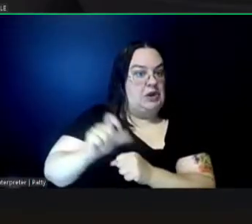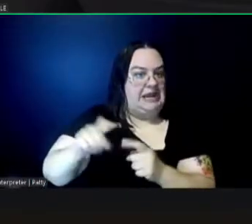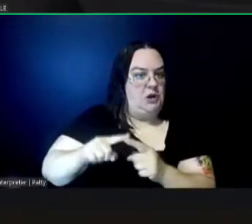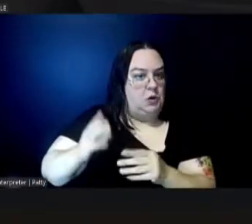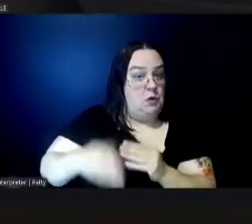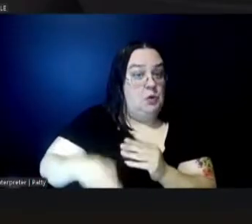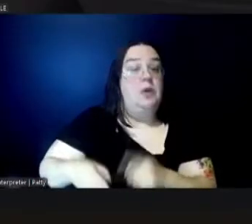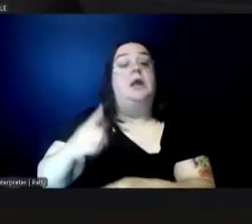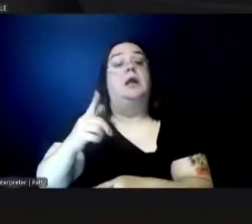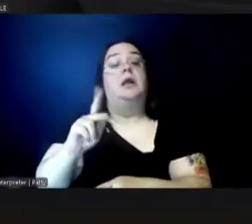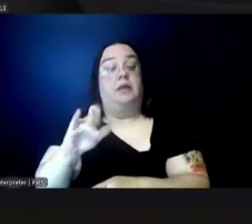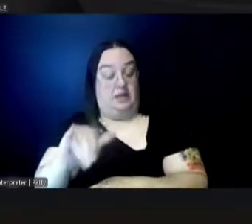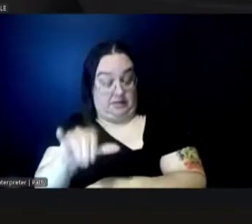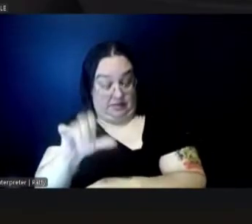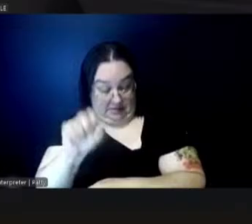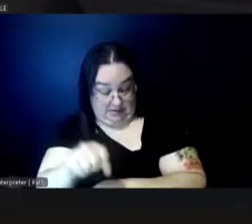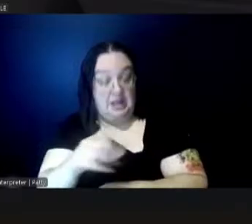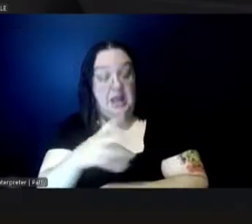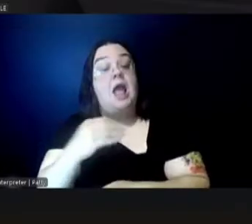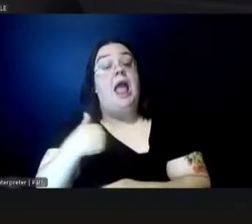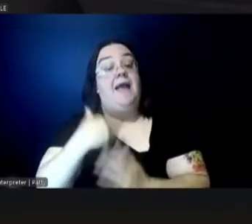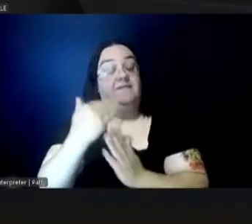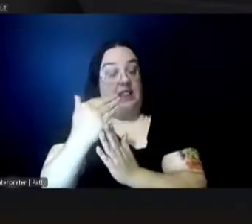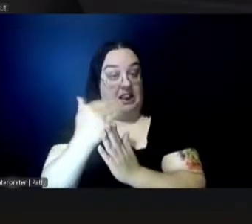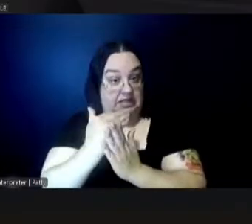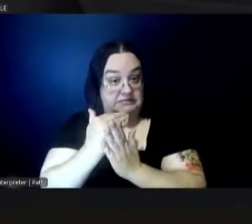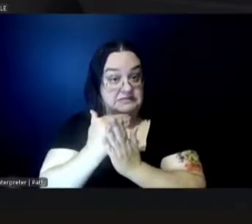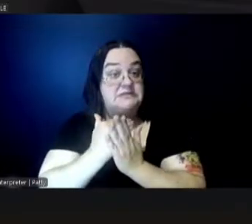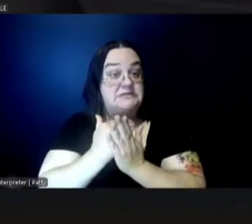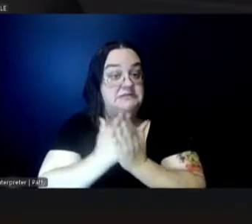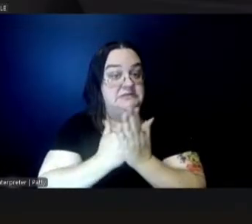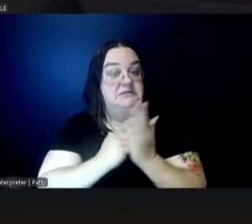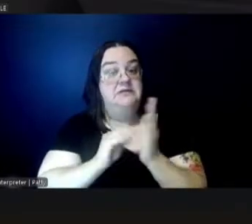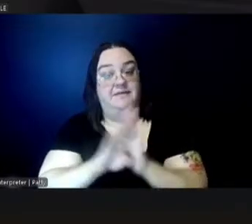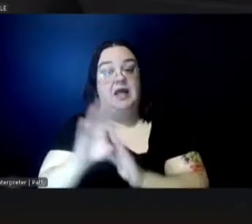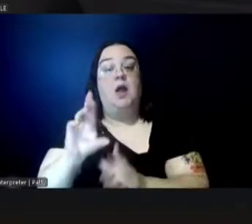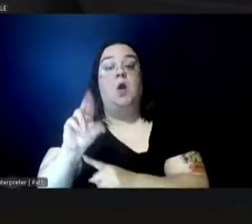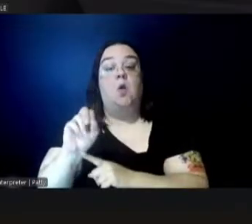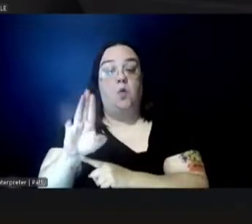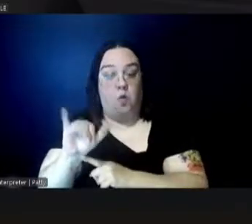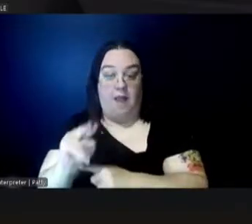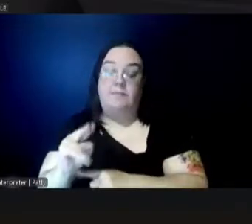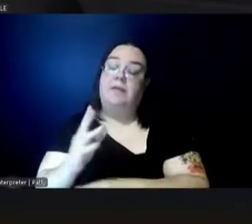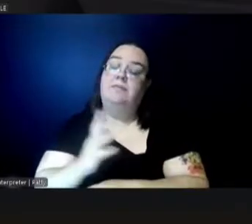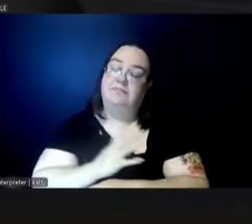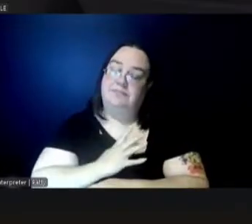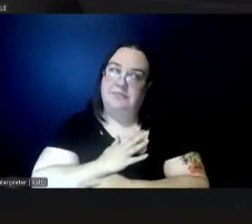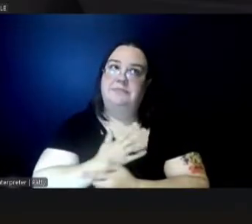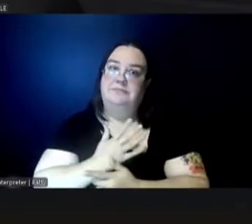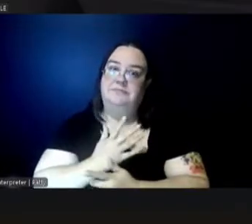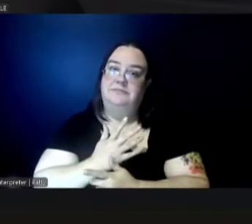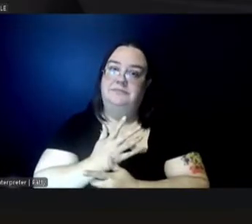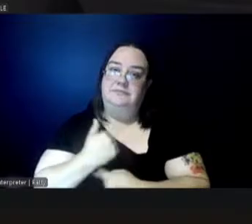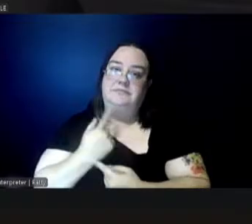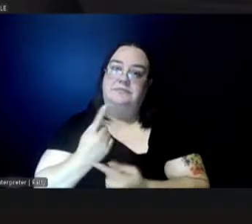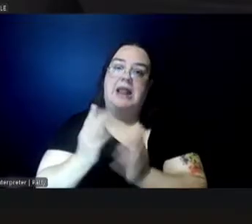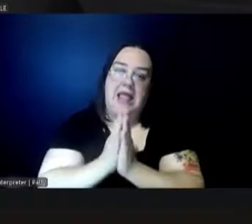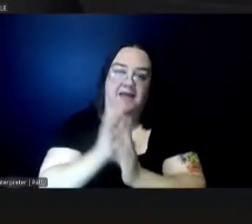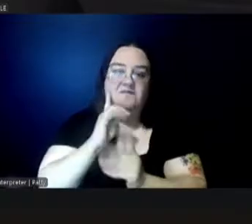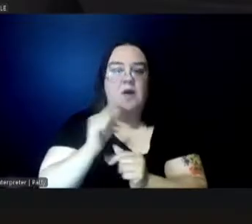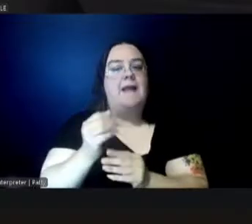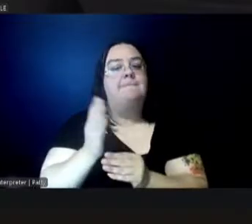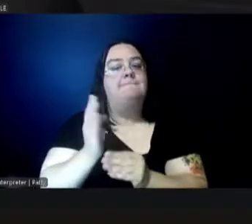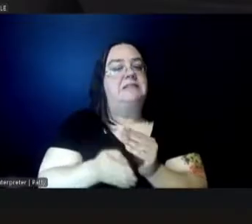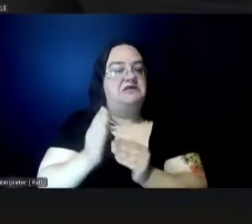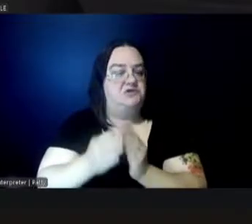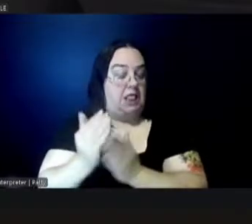There is, and we have a list developing. Robin's been asking politely for a little while now for a completion list, which we